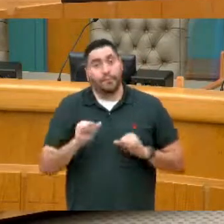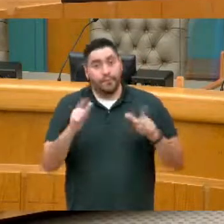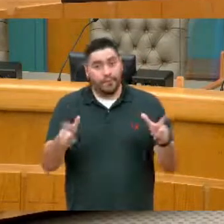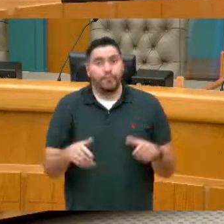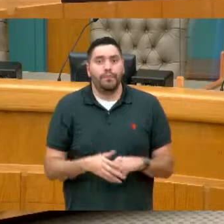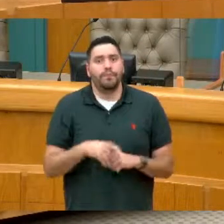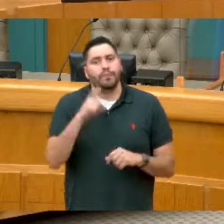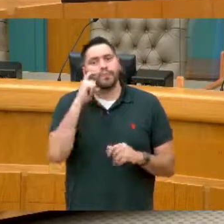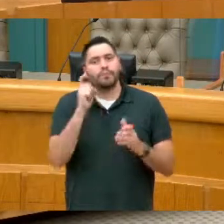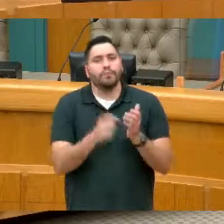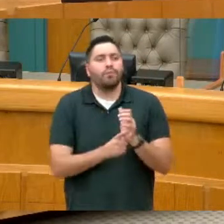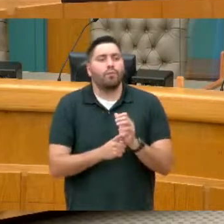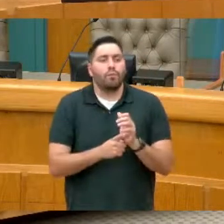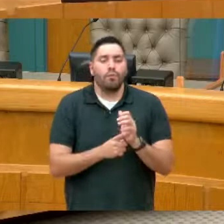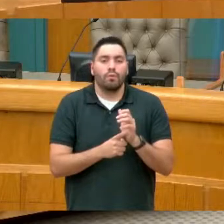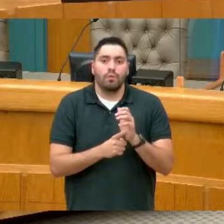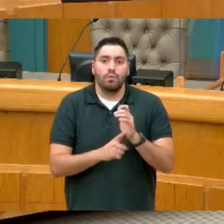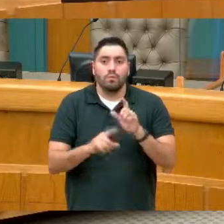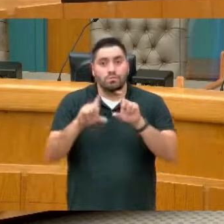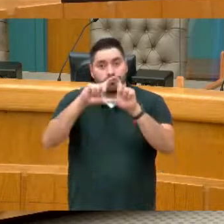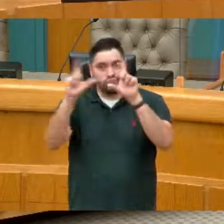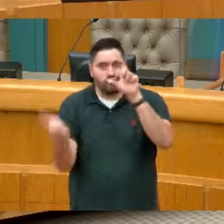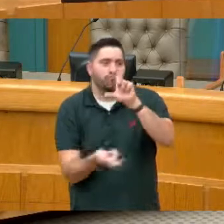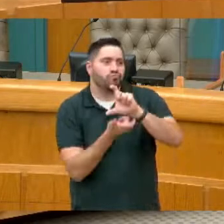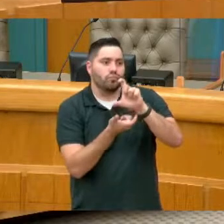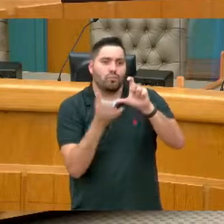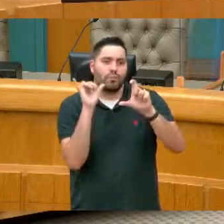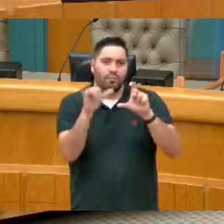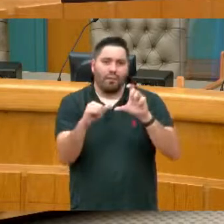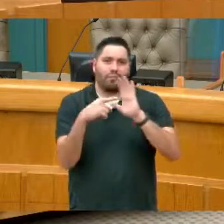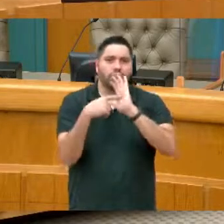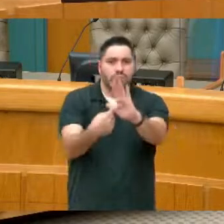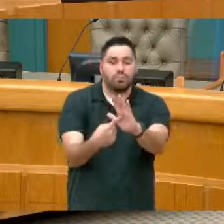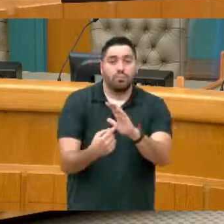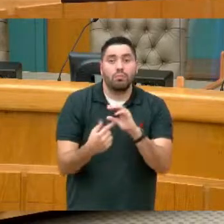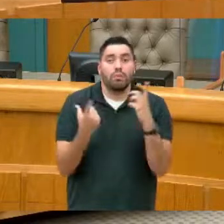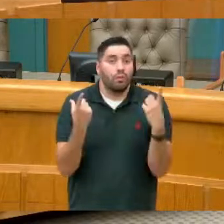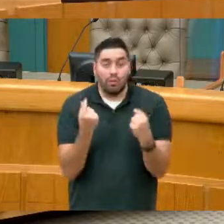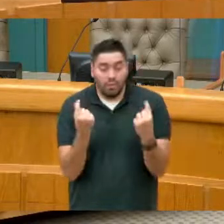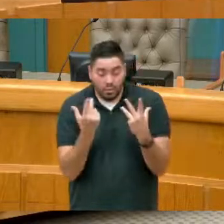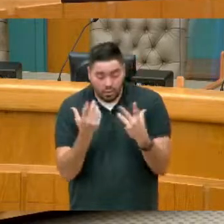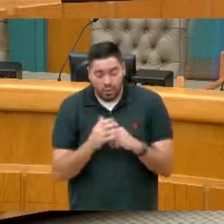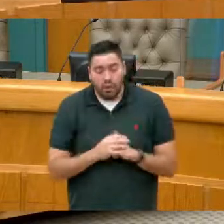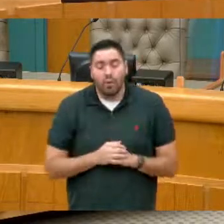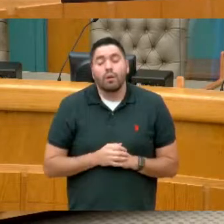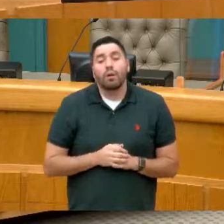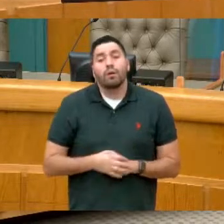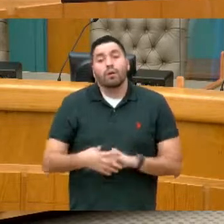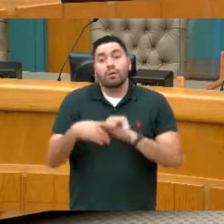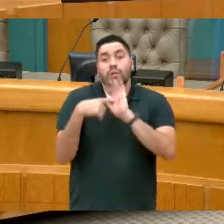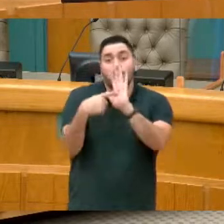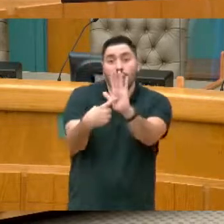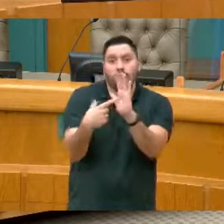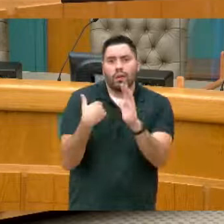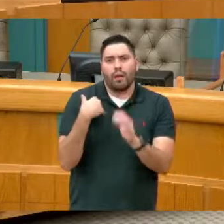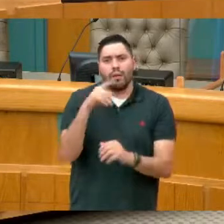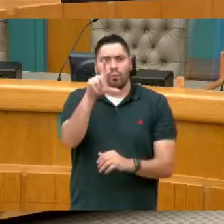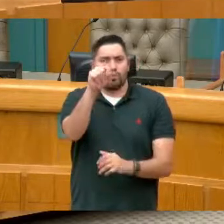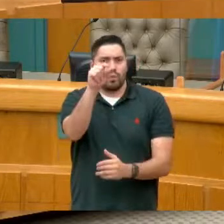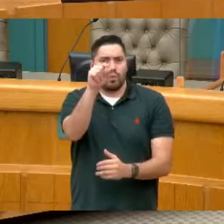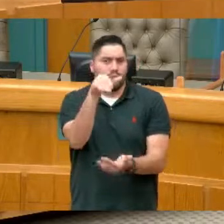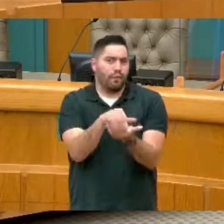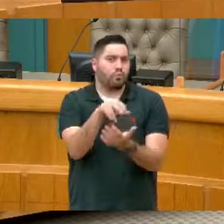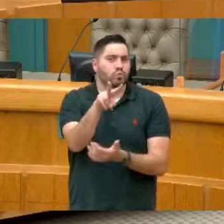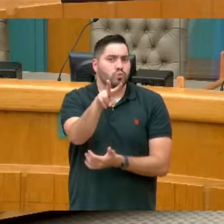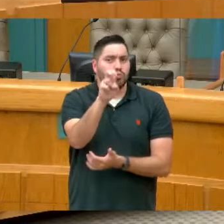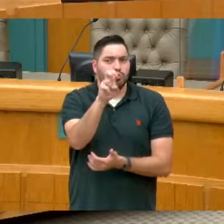double digits now, and so we really need your help to make sure to help keep our COVID numbers down as far as we can while